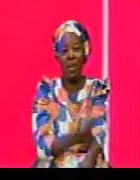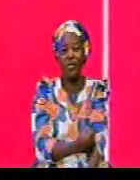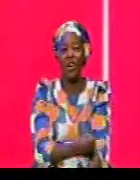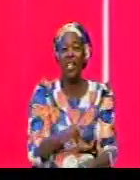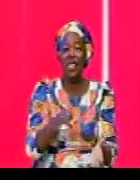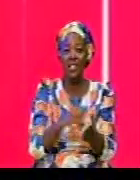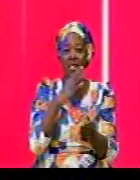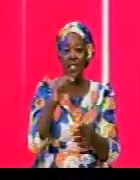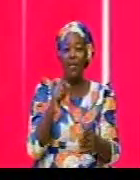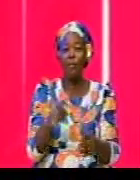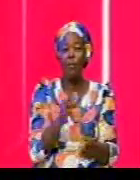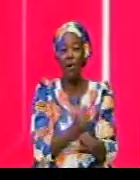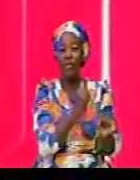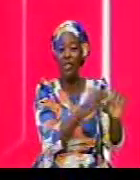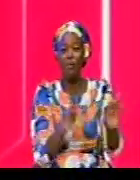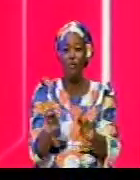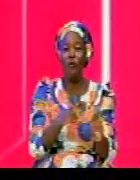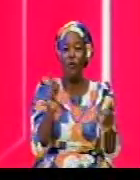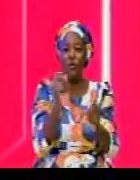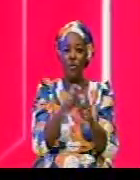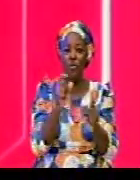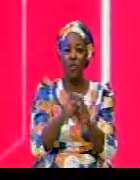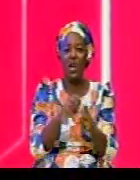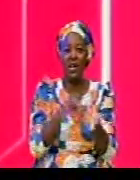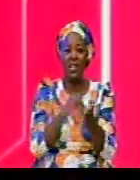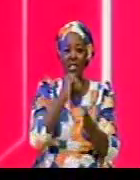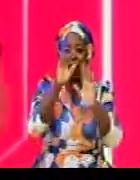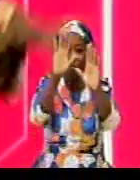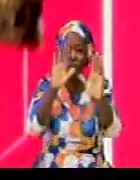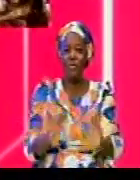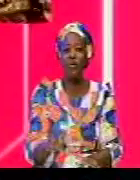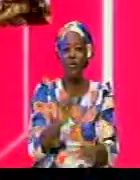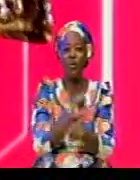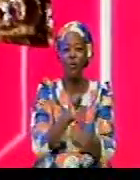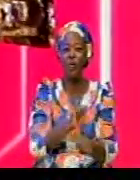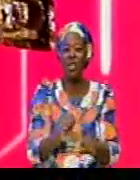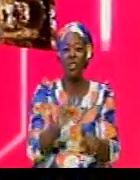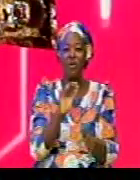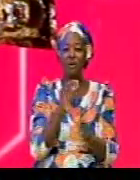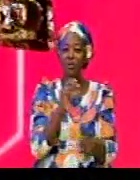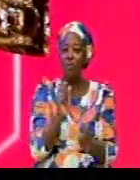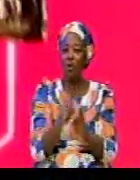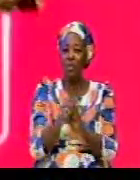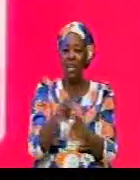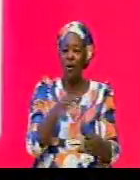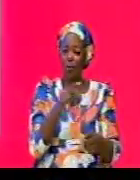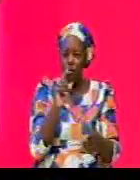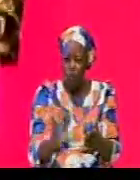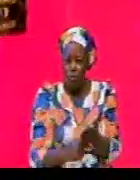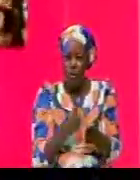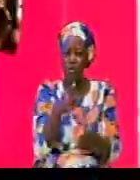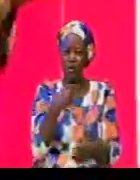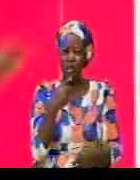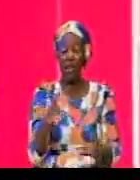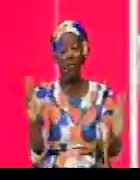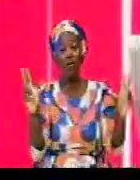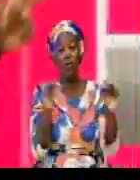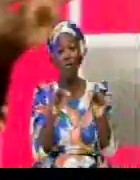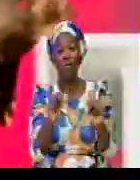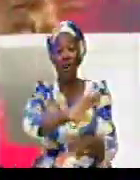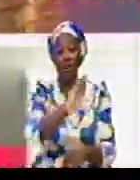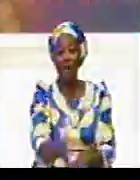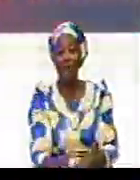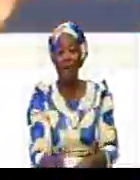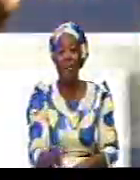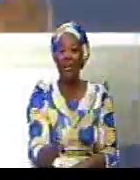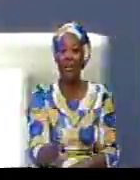of power. It's the word of the supernatural. It's a mountain moving word. It's a miracle working